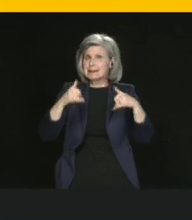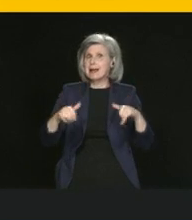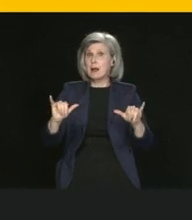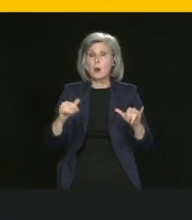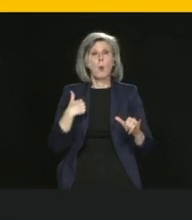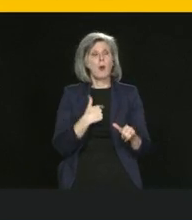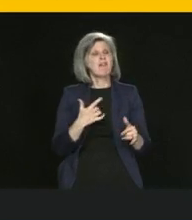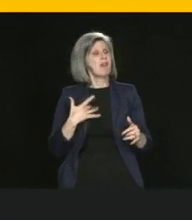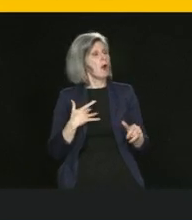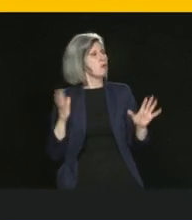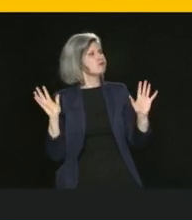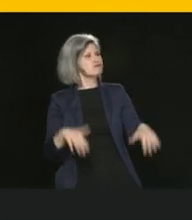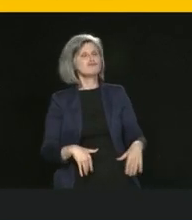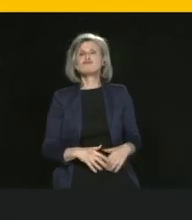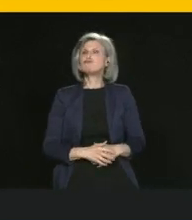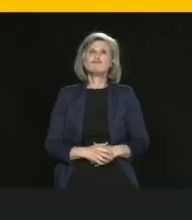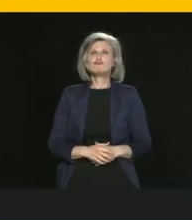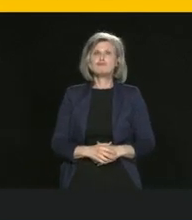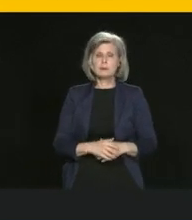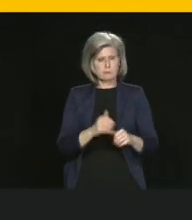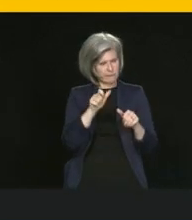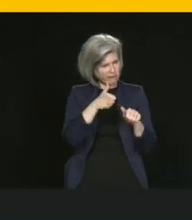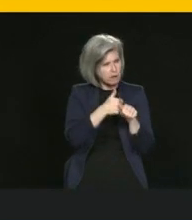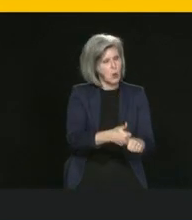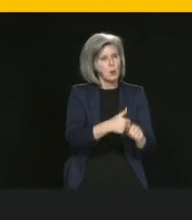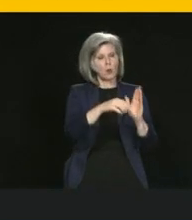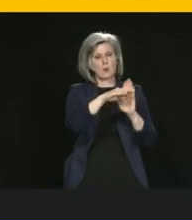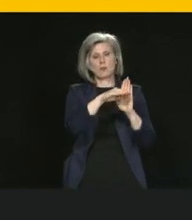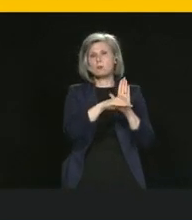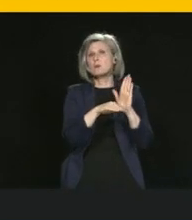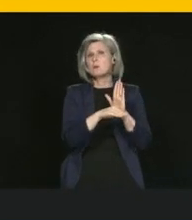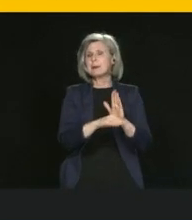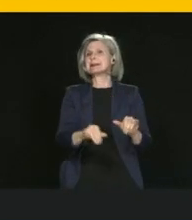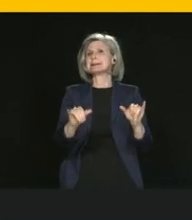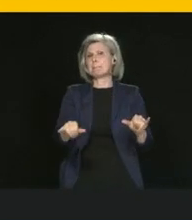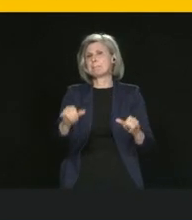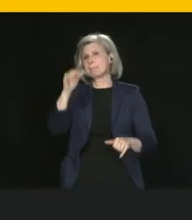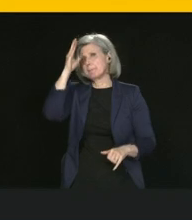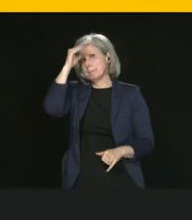measures to maintain epidemic control.